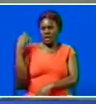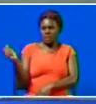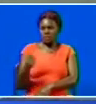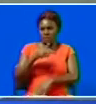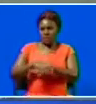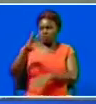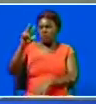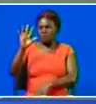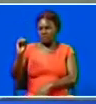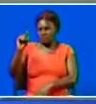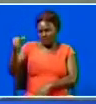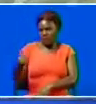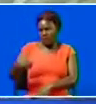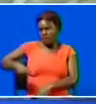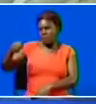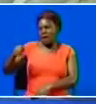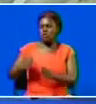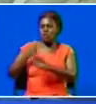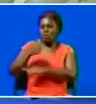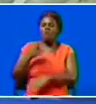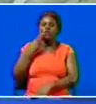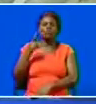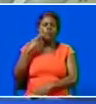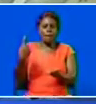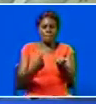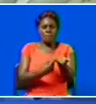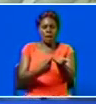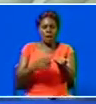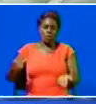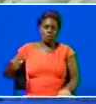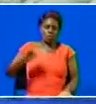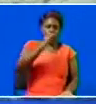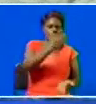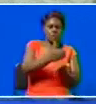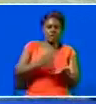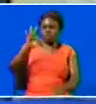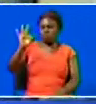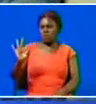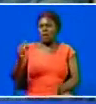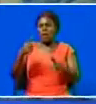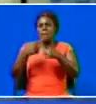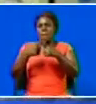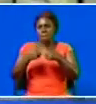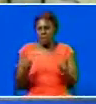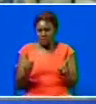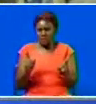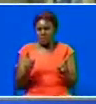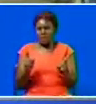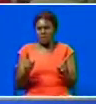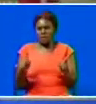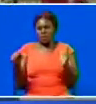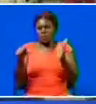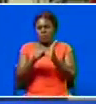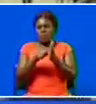some 20,000 bags of more contraband brown sugar in Eastleigh Section 3. But the talk will begin when Interior